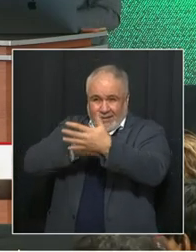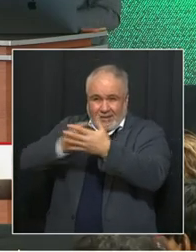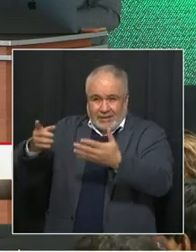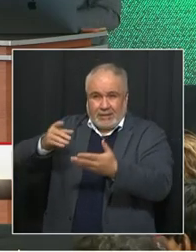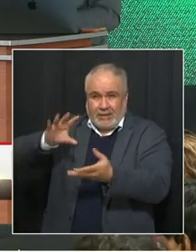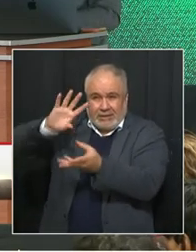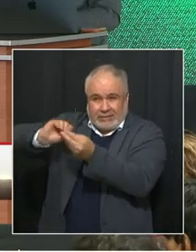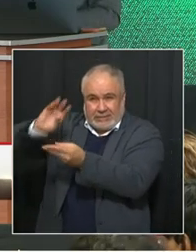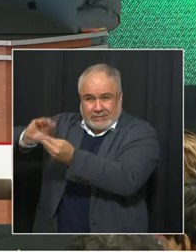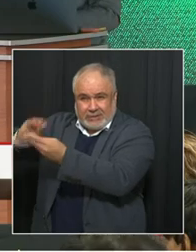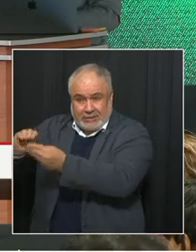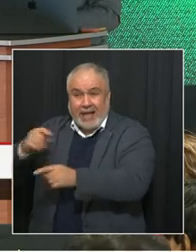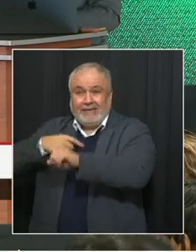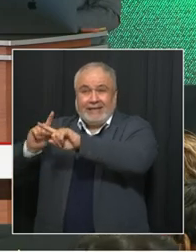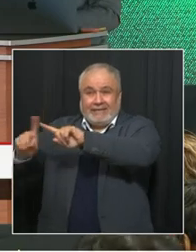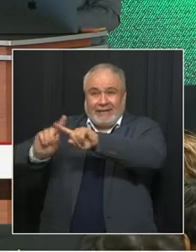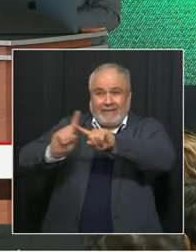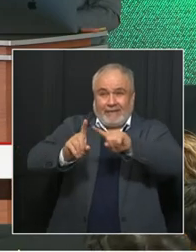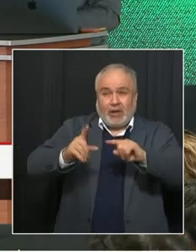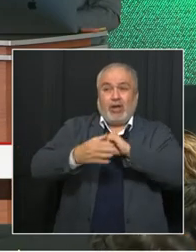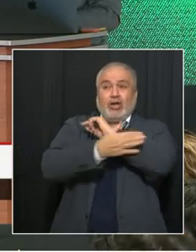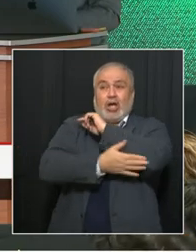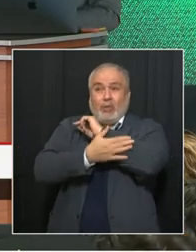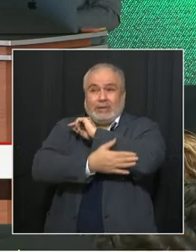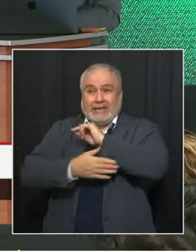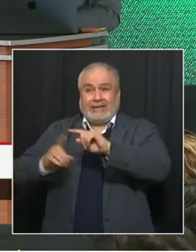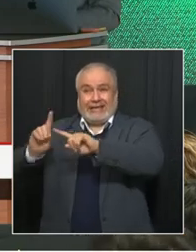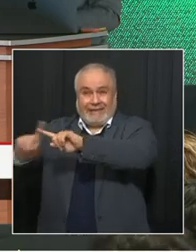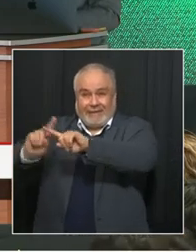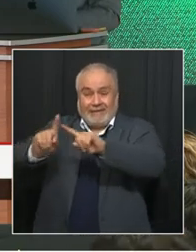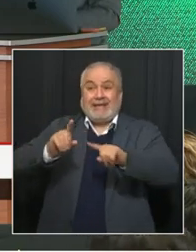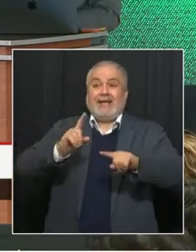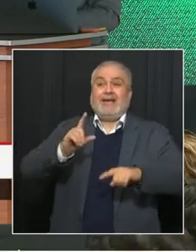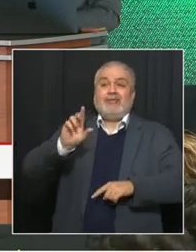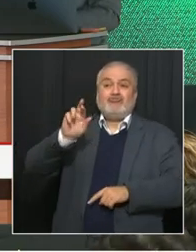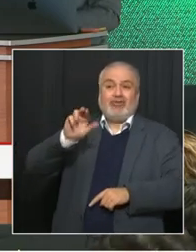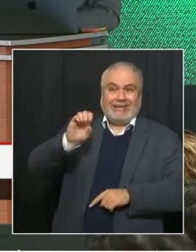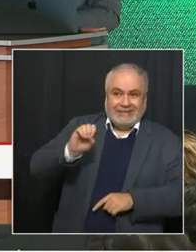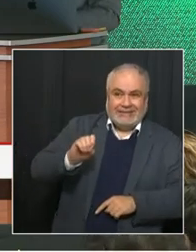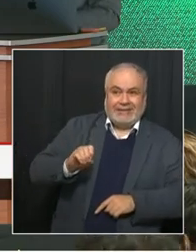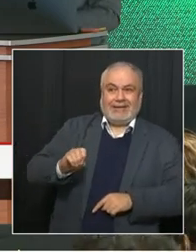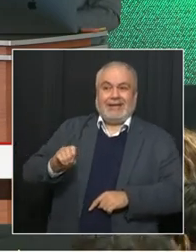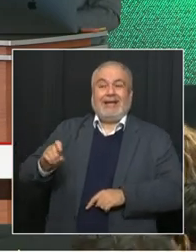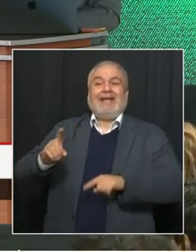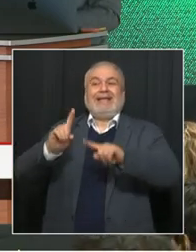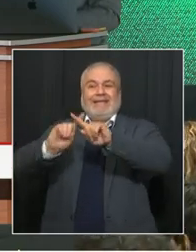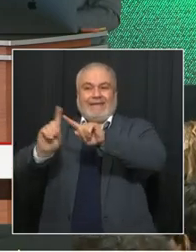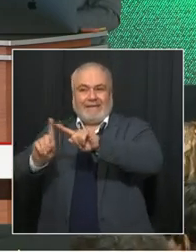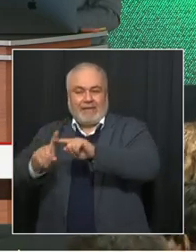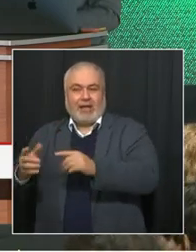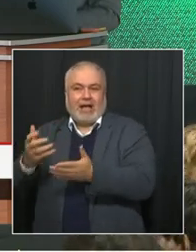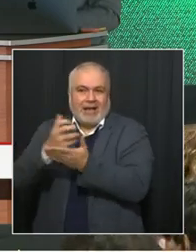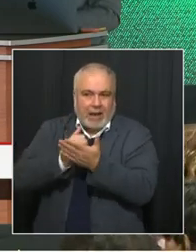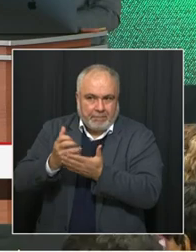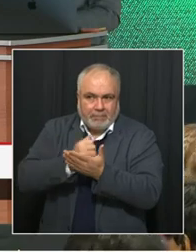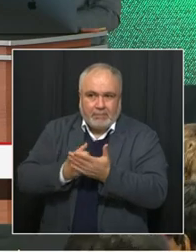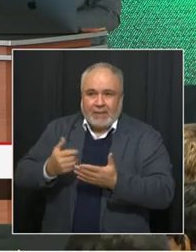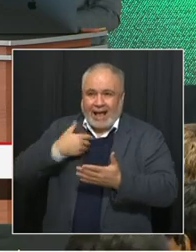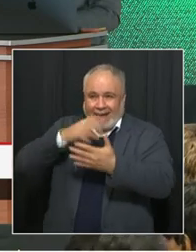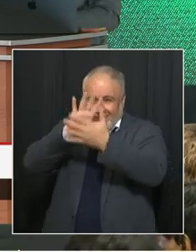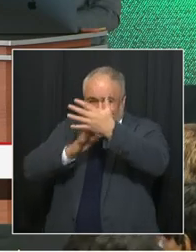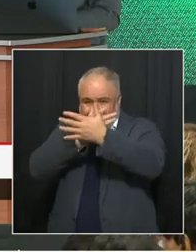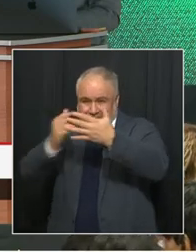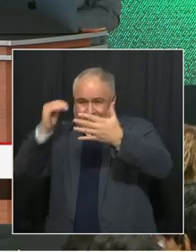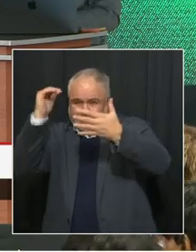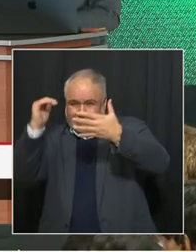income. Not a single group was held harmless from what we're seeing around us. So we don't have all the answers. We've made some changes.